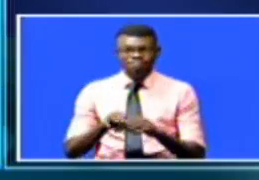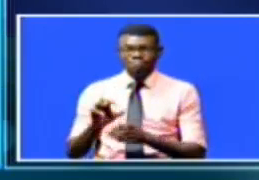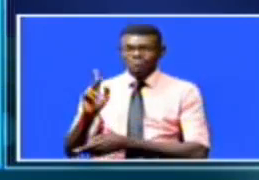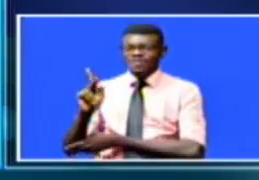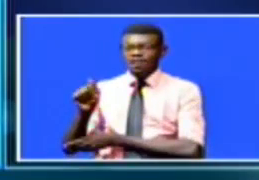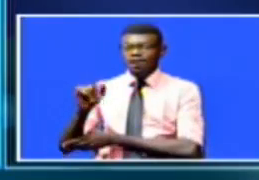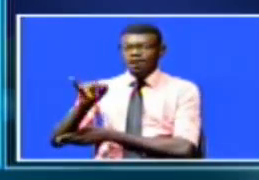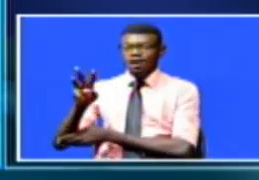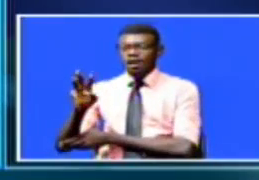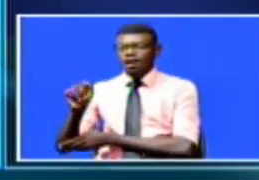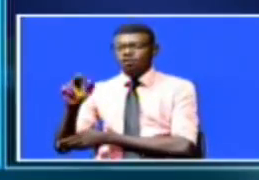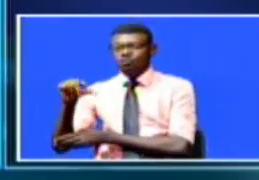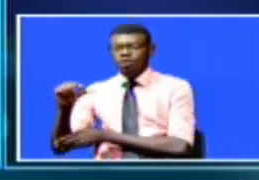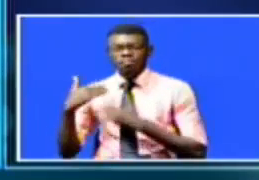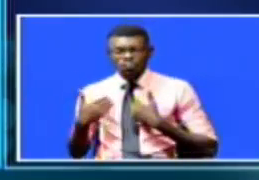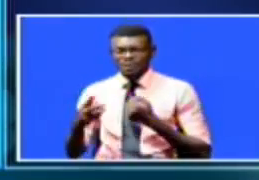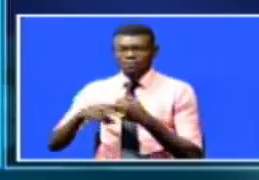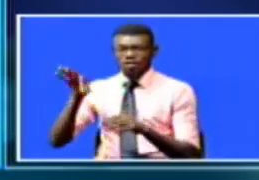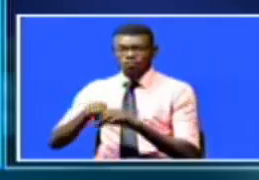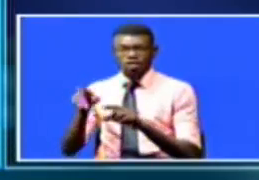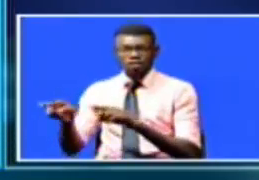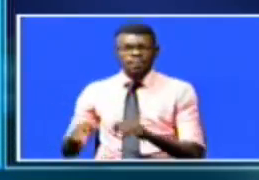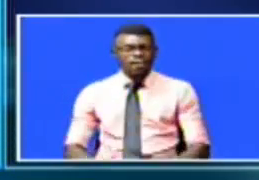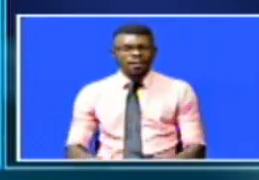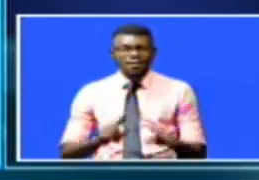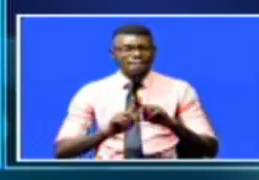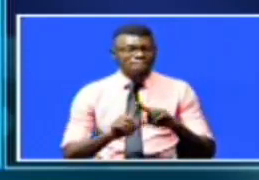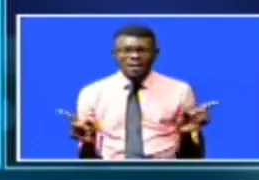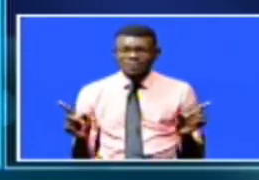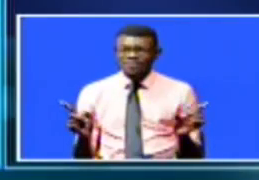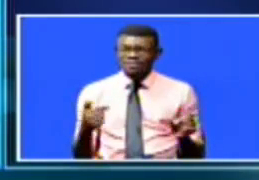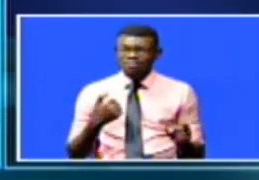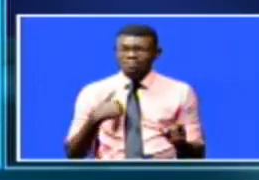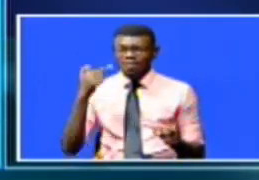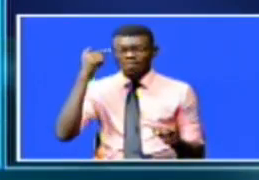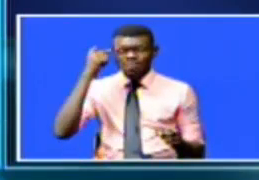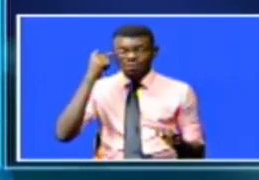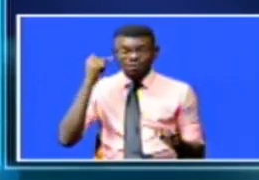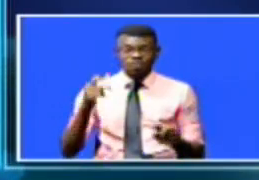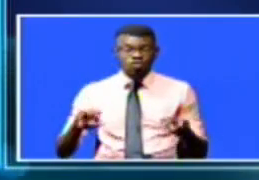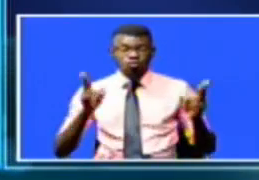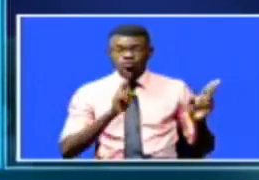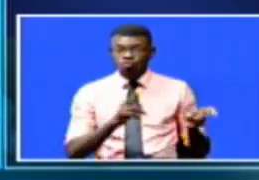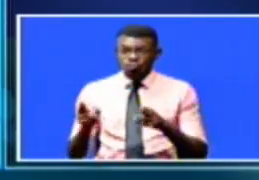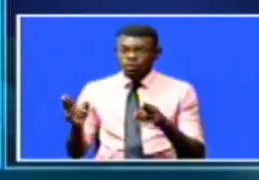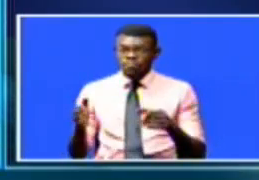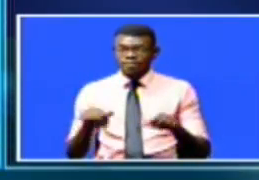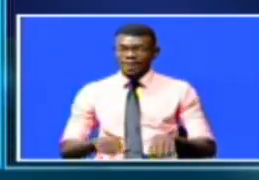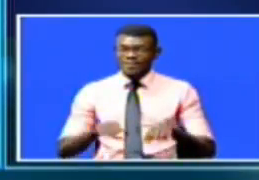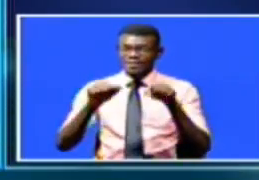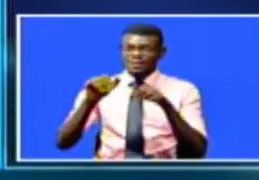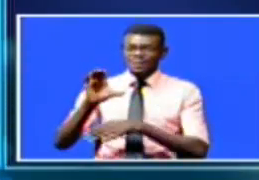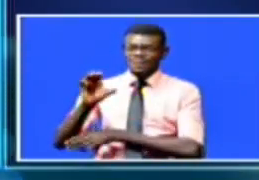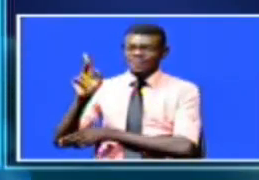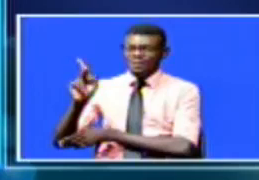7 votes. But isn't it a common tradition that the chair of the CPEC